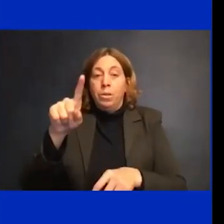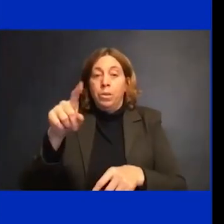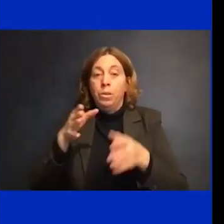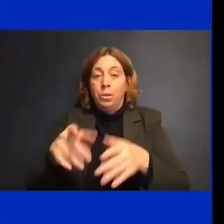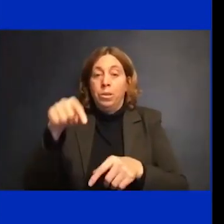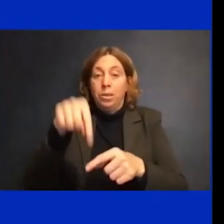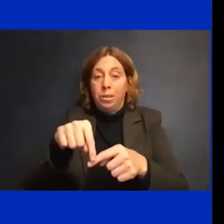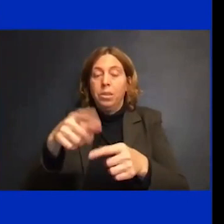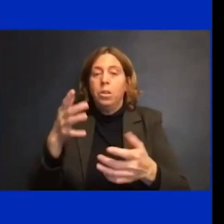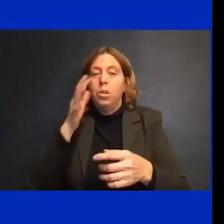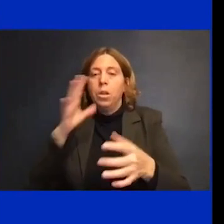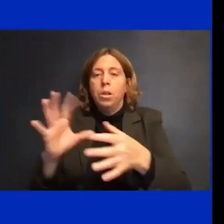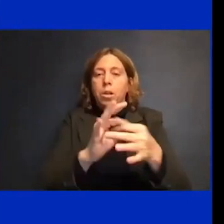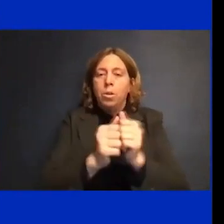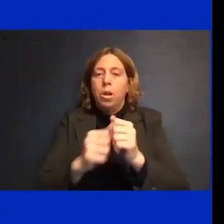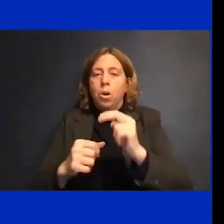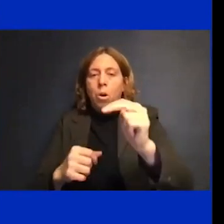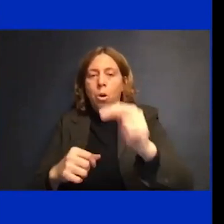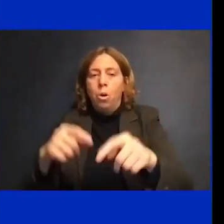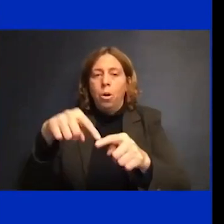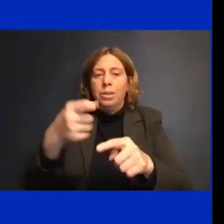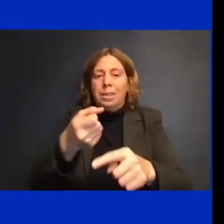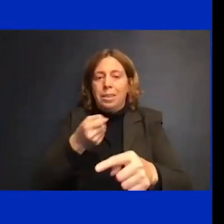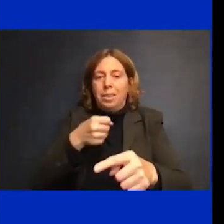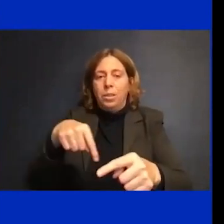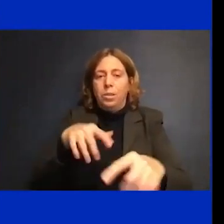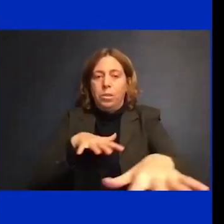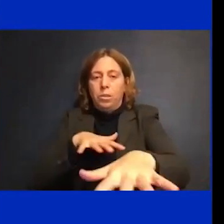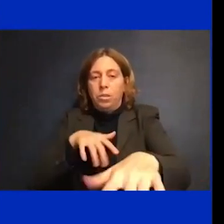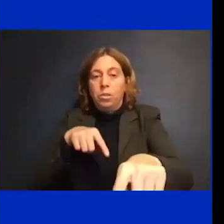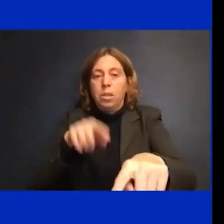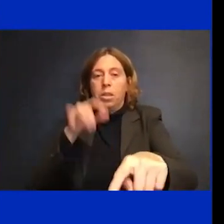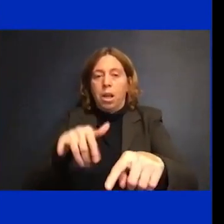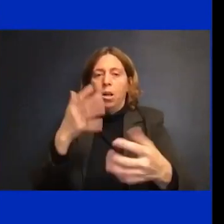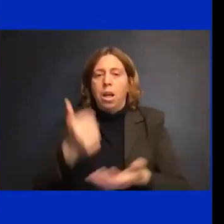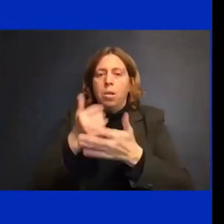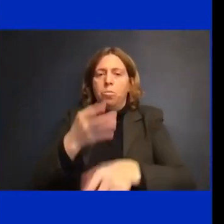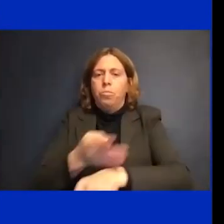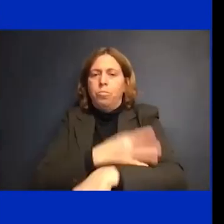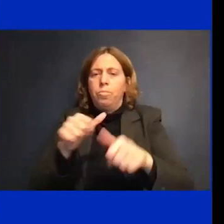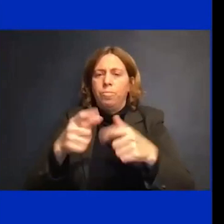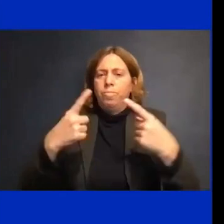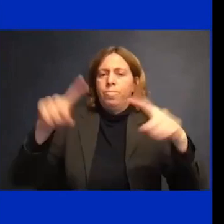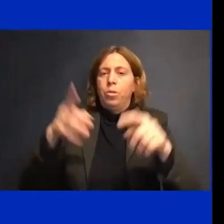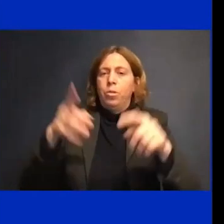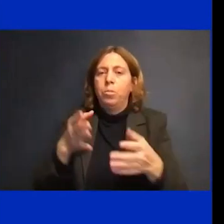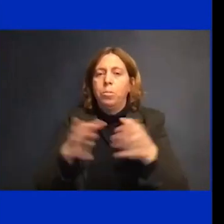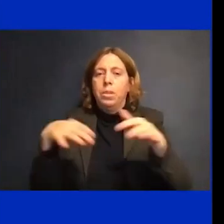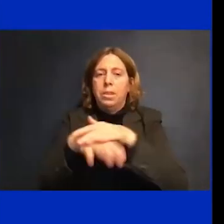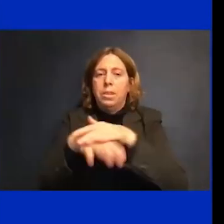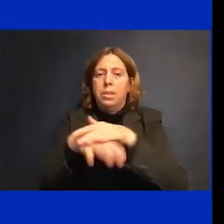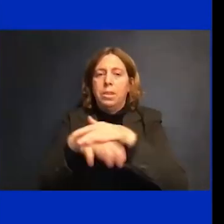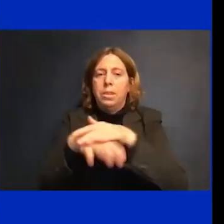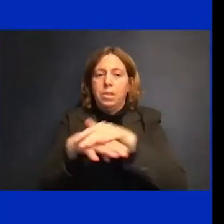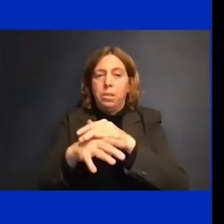41st Street will create a linkage of a north and south wing, increasing operational efficiency and public access.